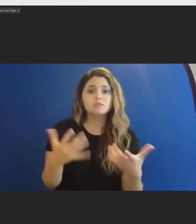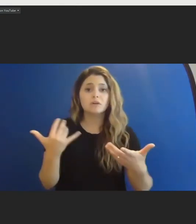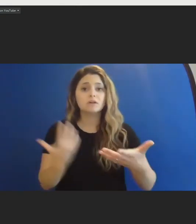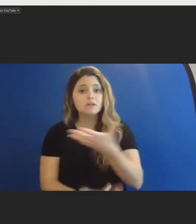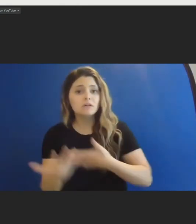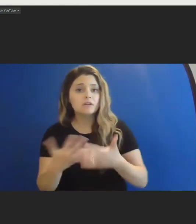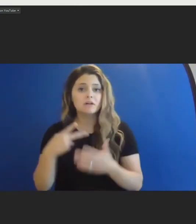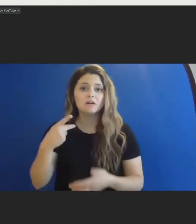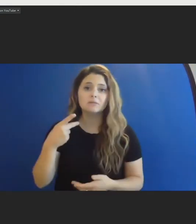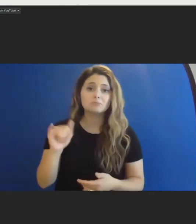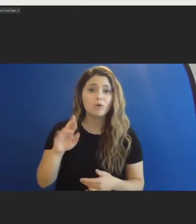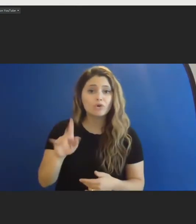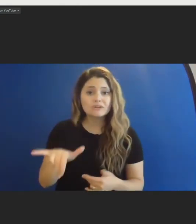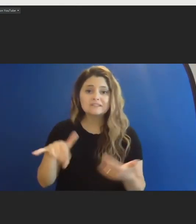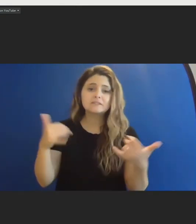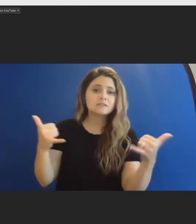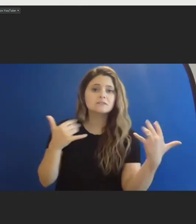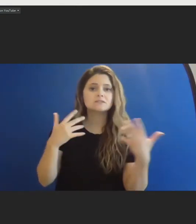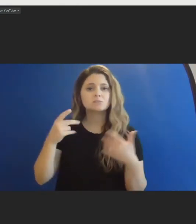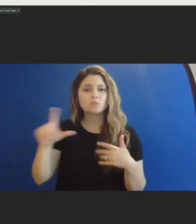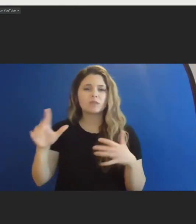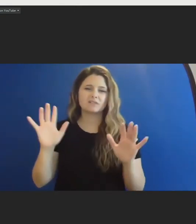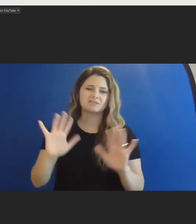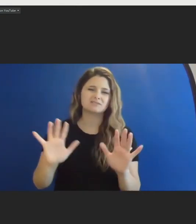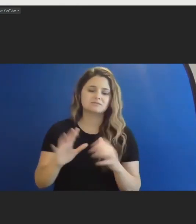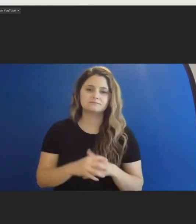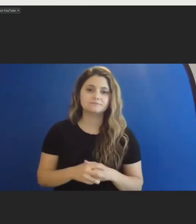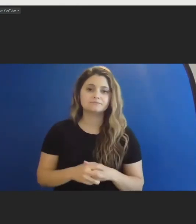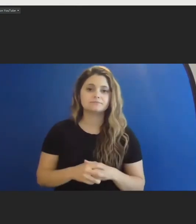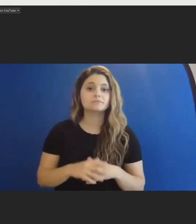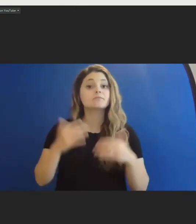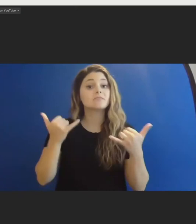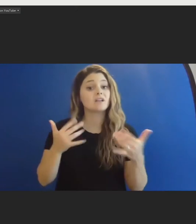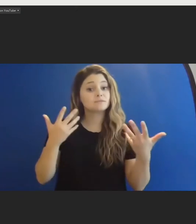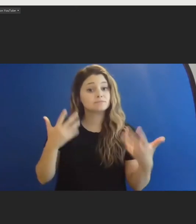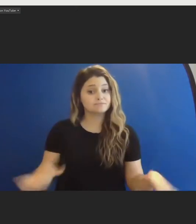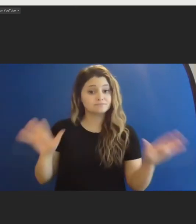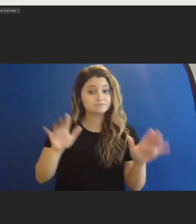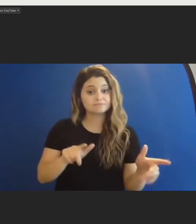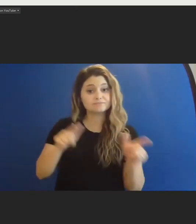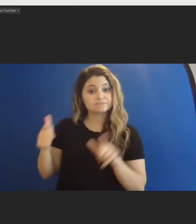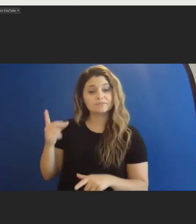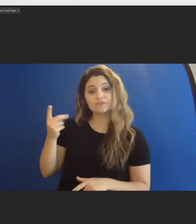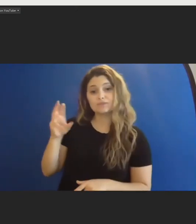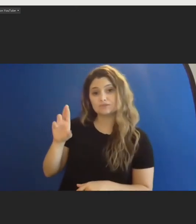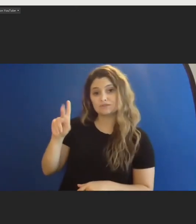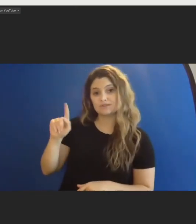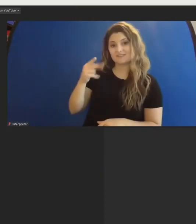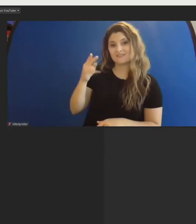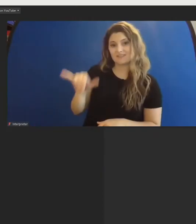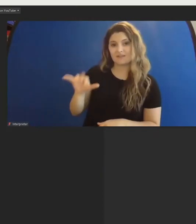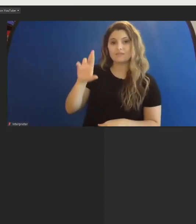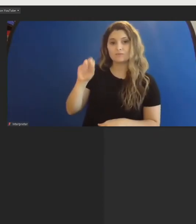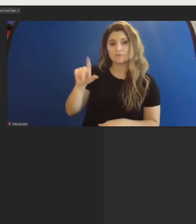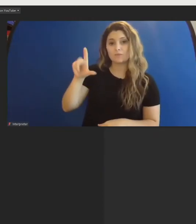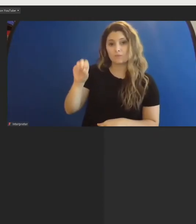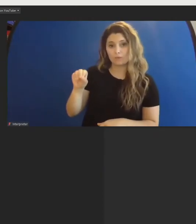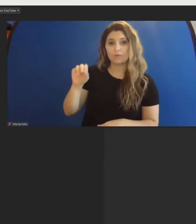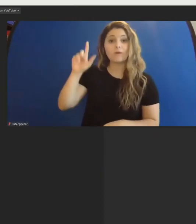parties yet. That's all that I have to say today. I want to introduce to you Dr. Kathy Rollo, the